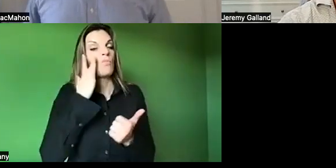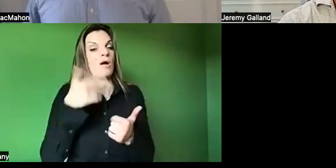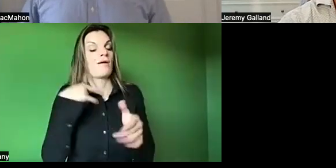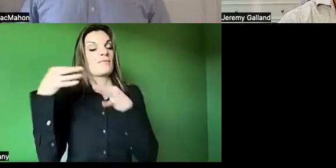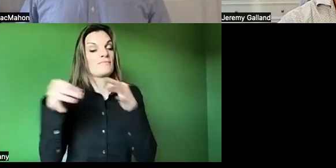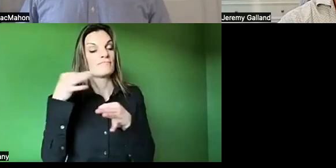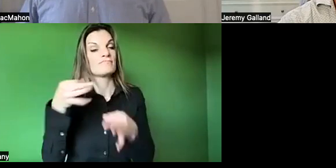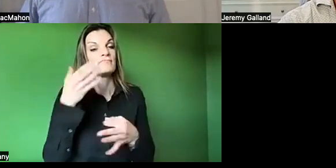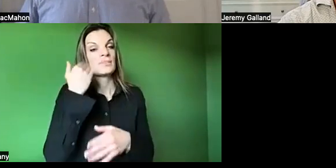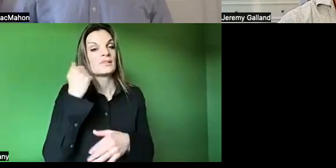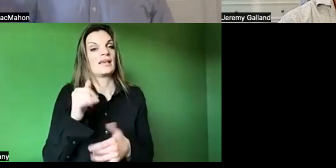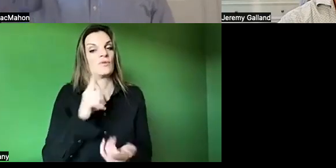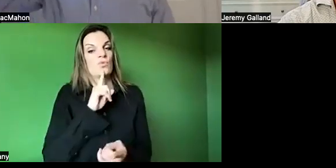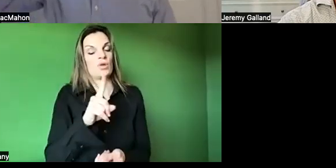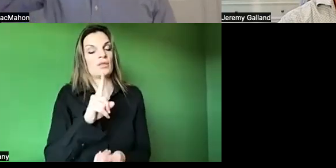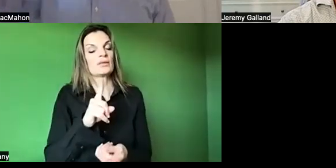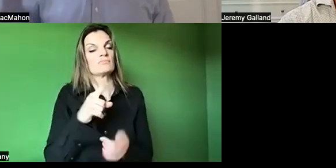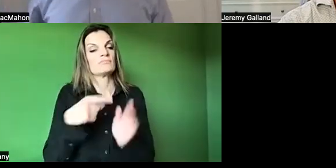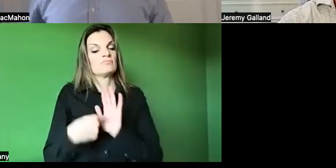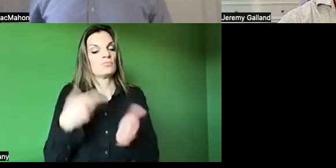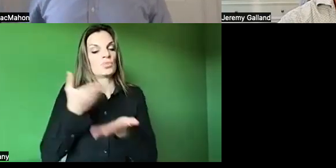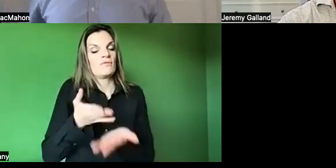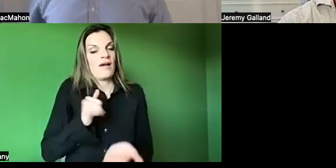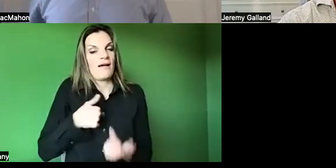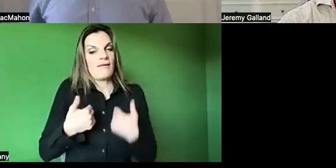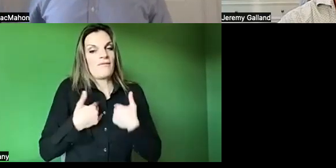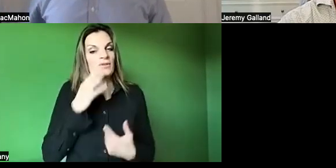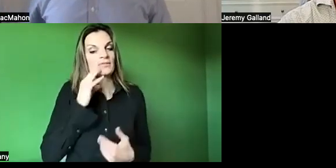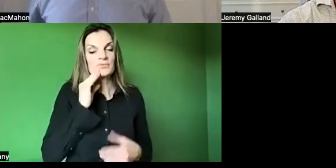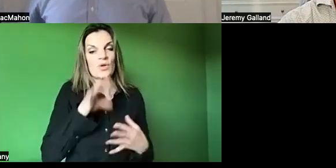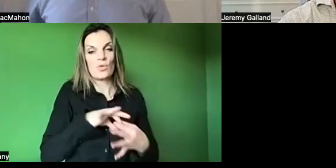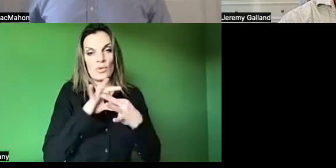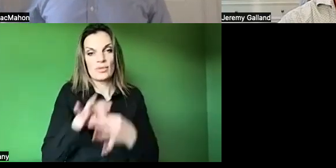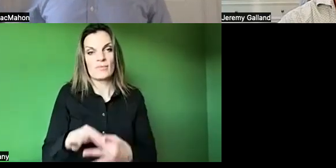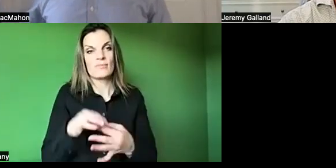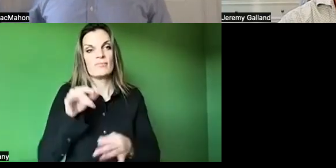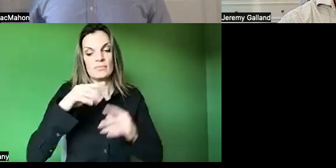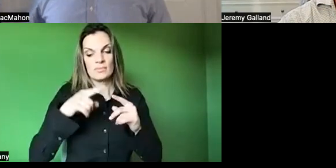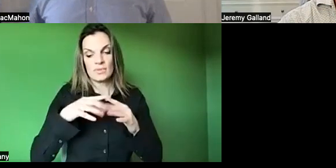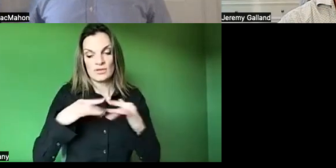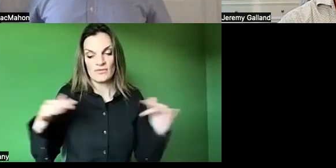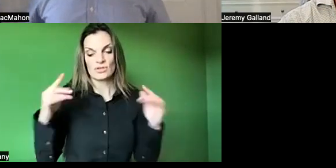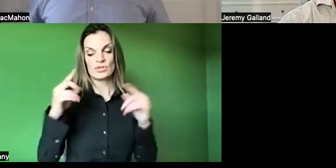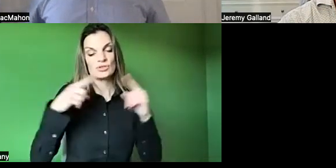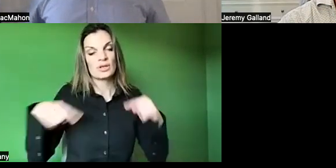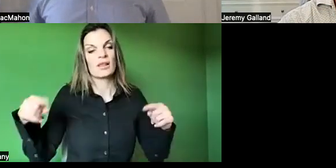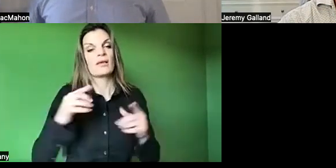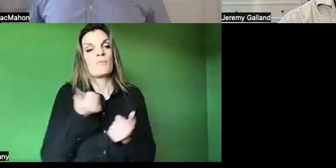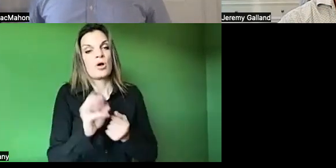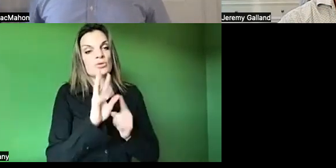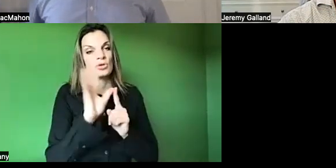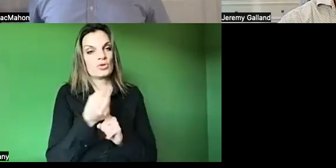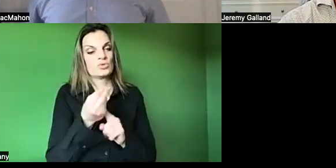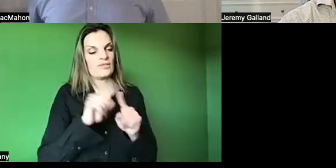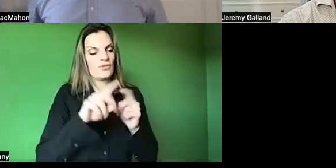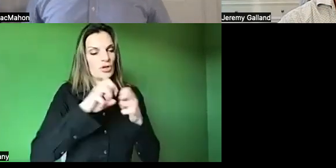also gives me enormous experience in the realm of diversity and multicultural issues that we are